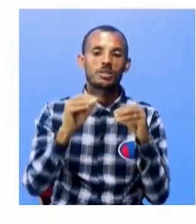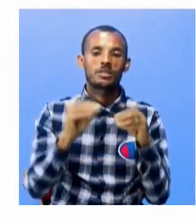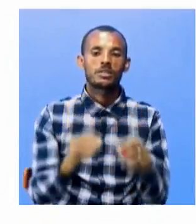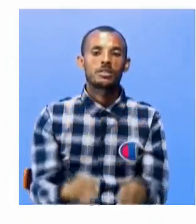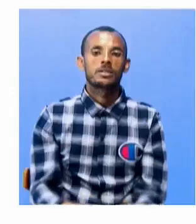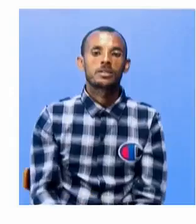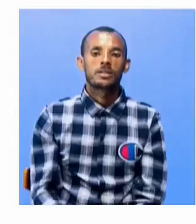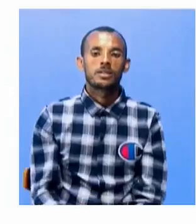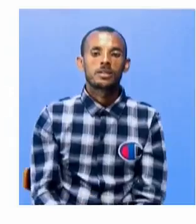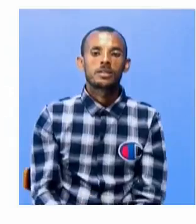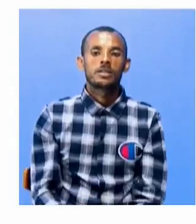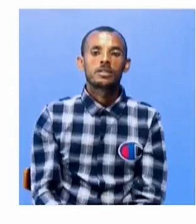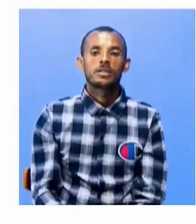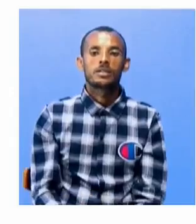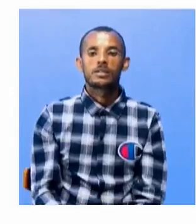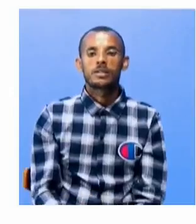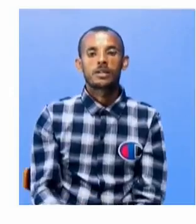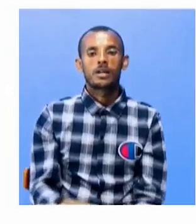out of